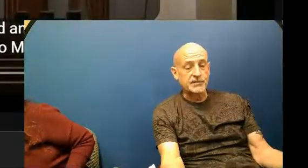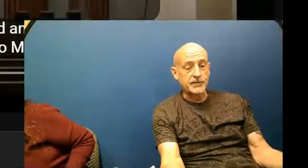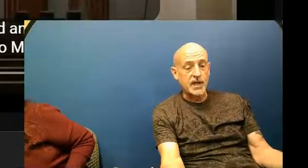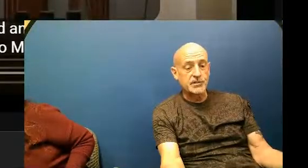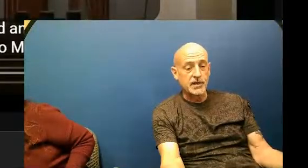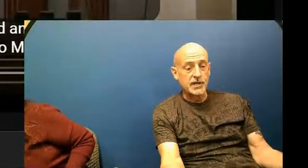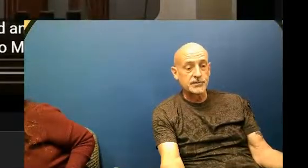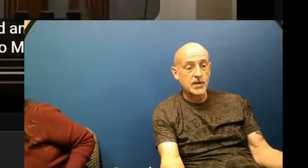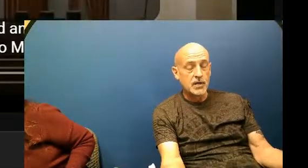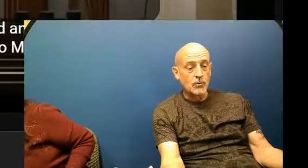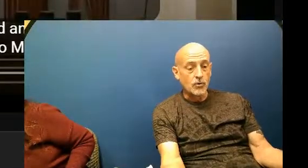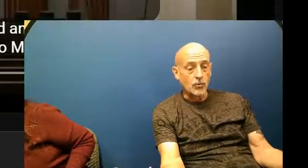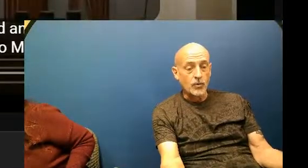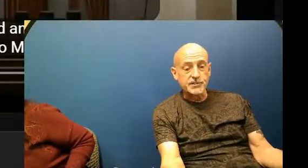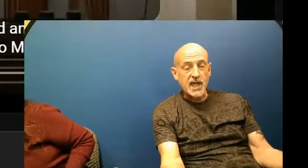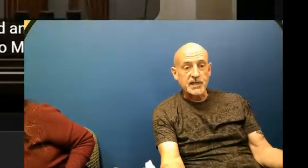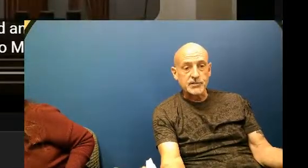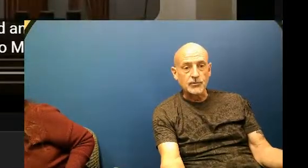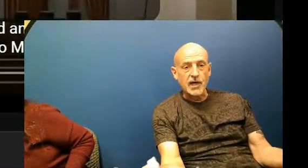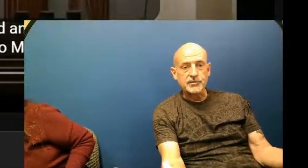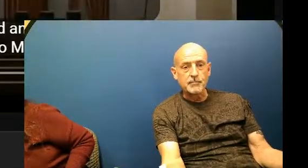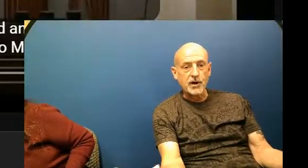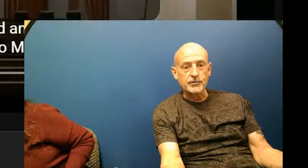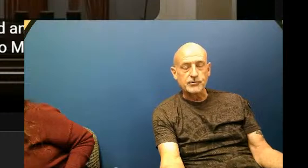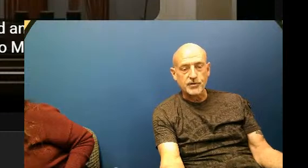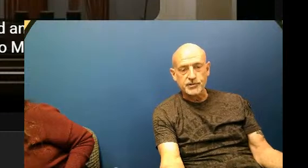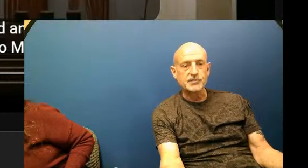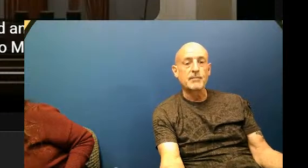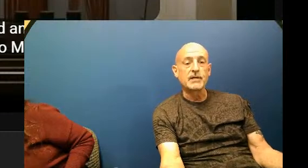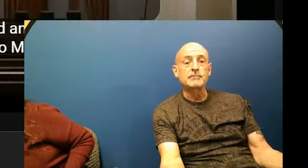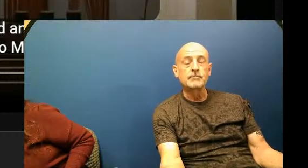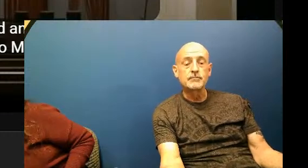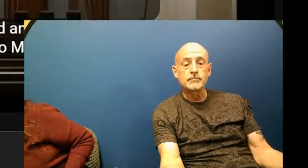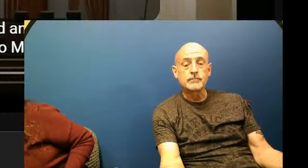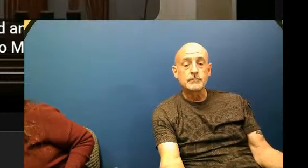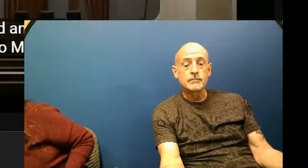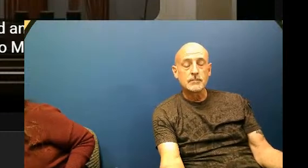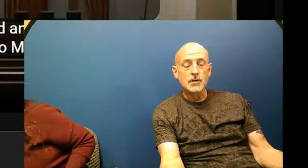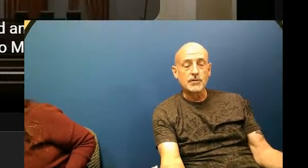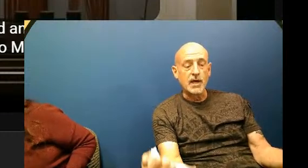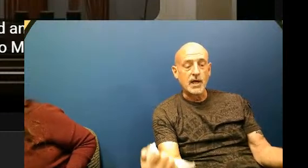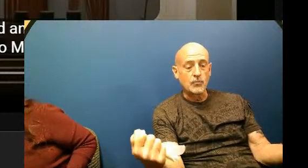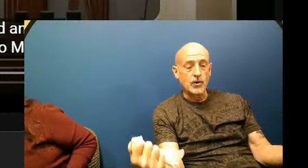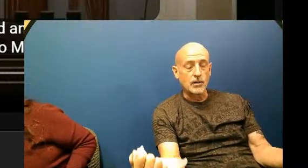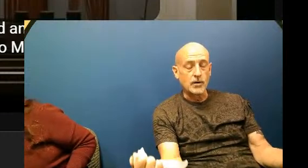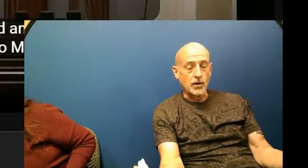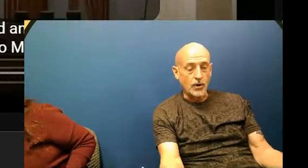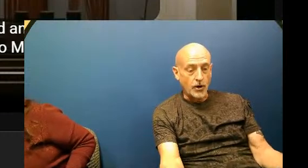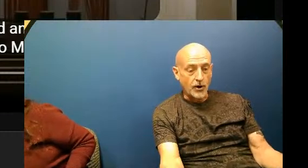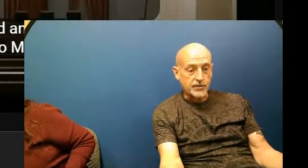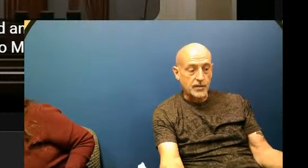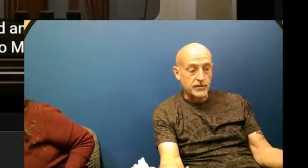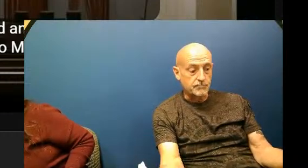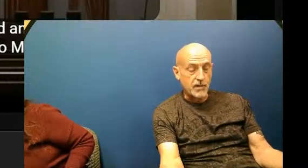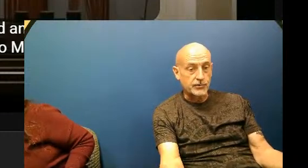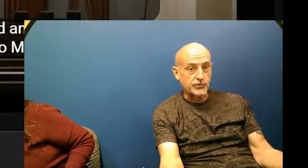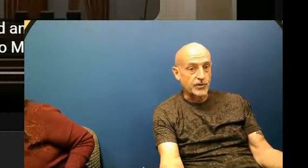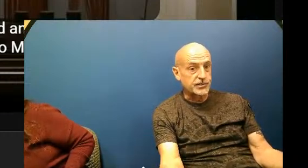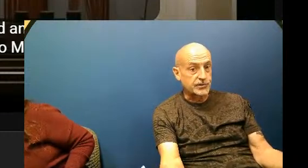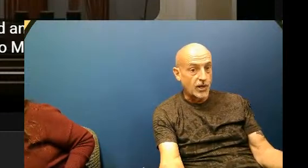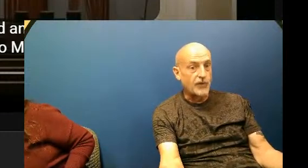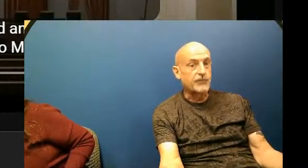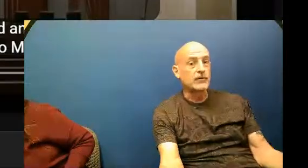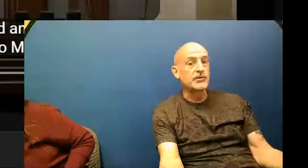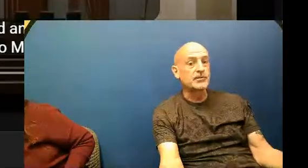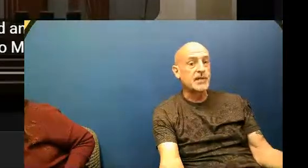that classification is, well, we, the state, don't like the marital choices they made. Okay, well, are the marital